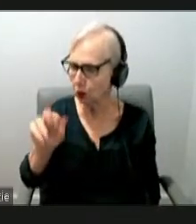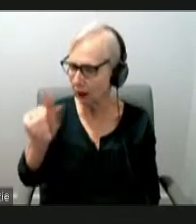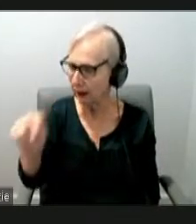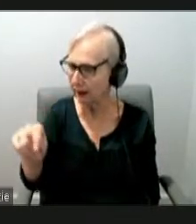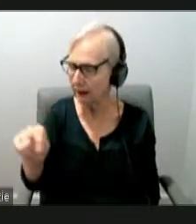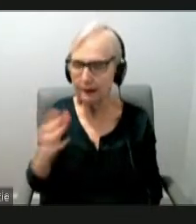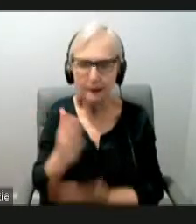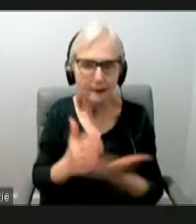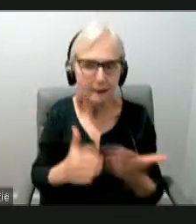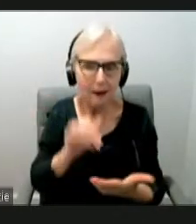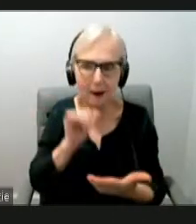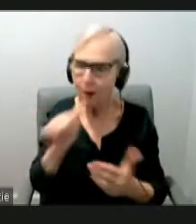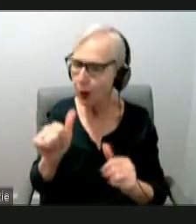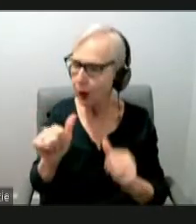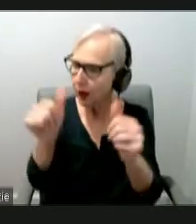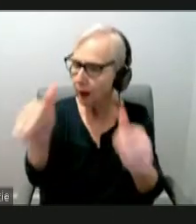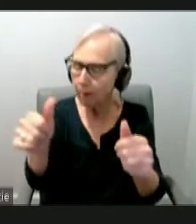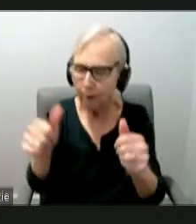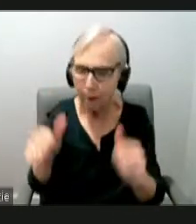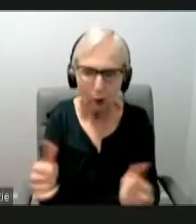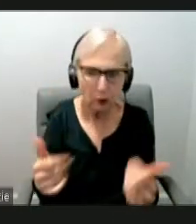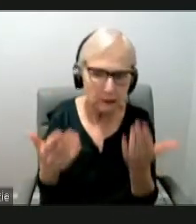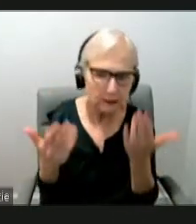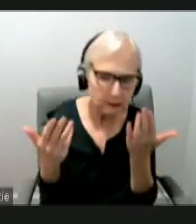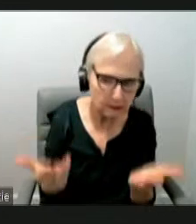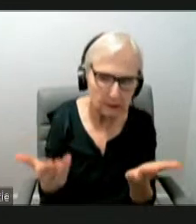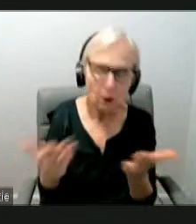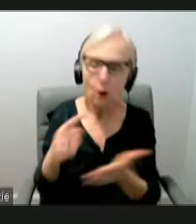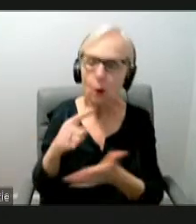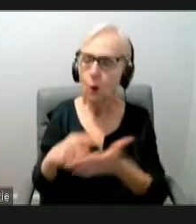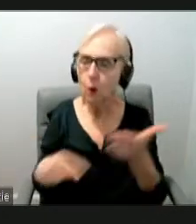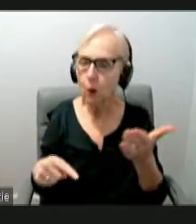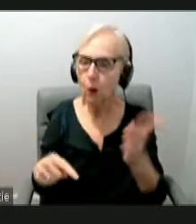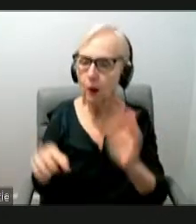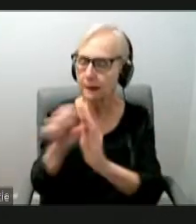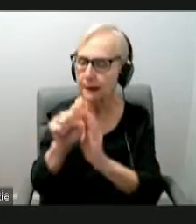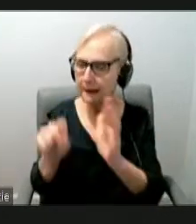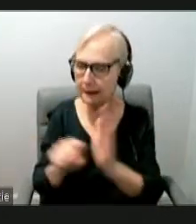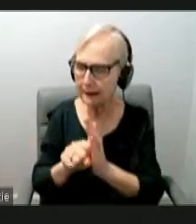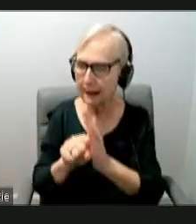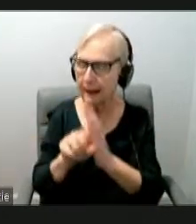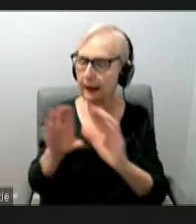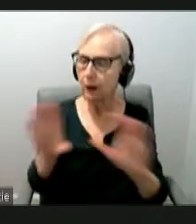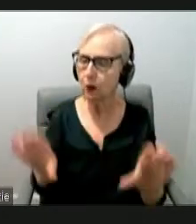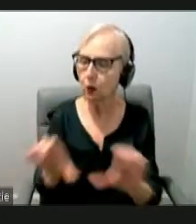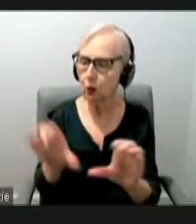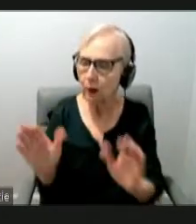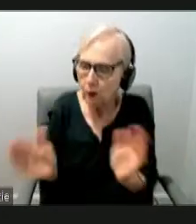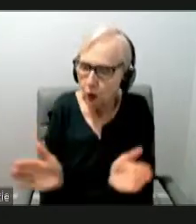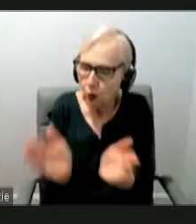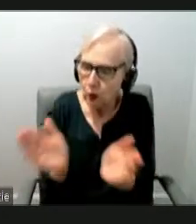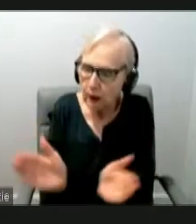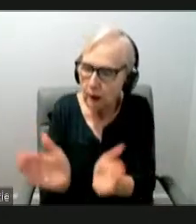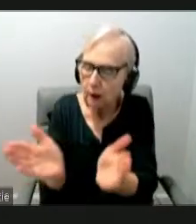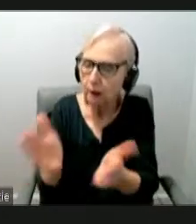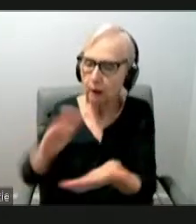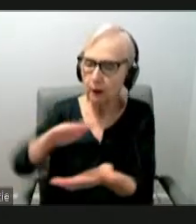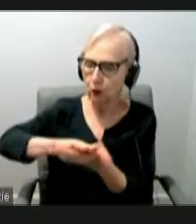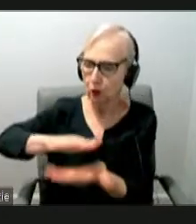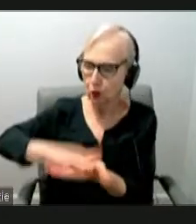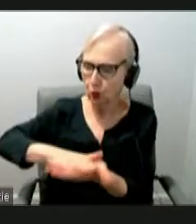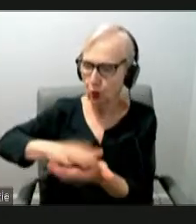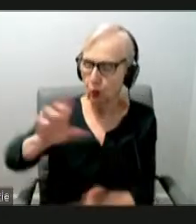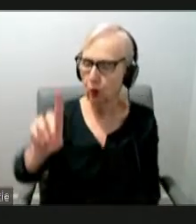their dashboards or scant information? And then what can and is the state doing to either encourage or require